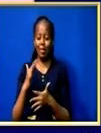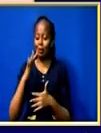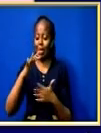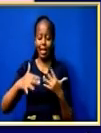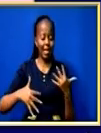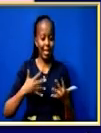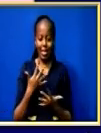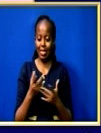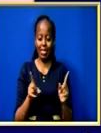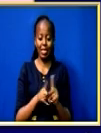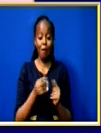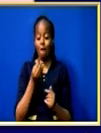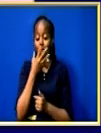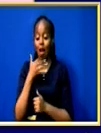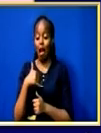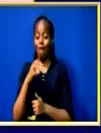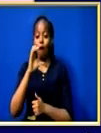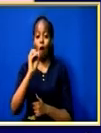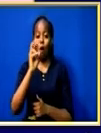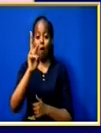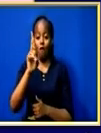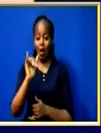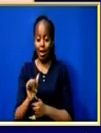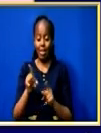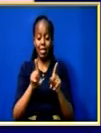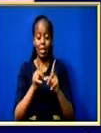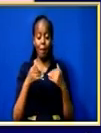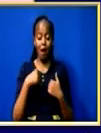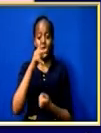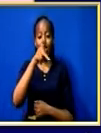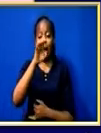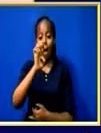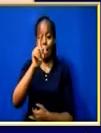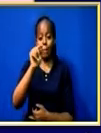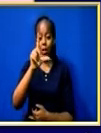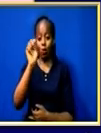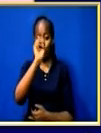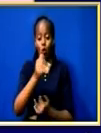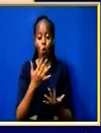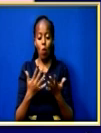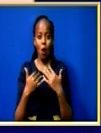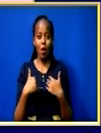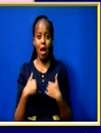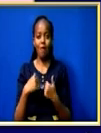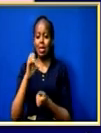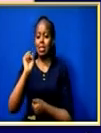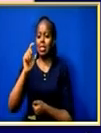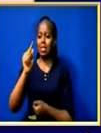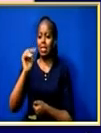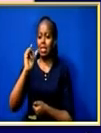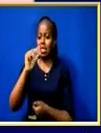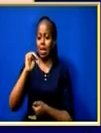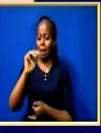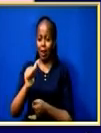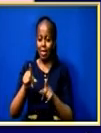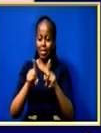round. So the flower has the ovary, the flower has the petals, where we have the stigma and the style